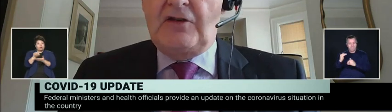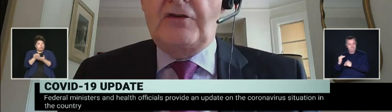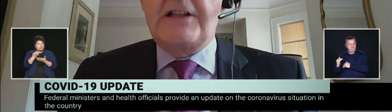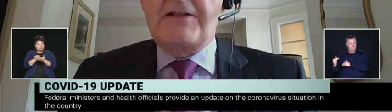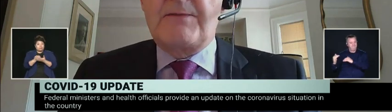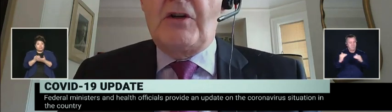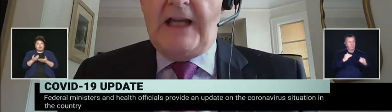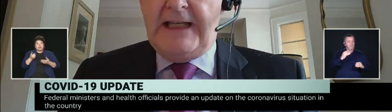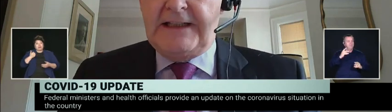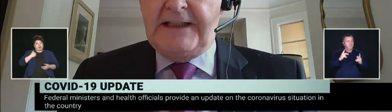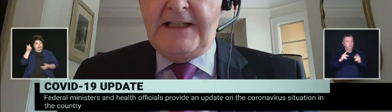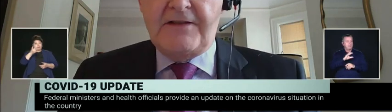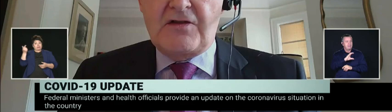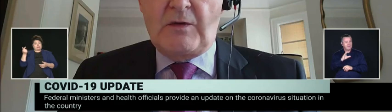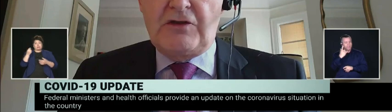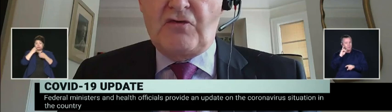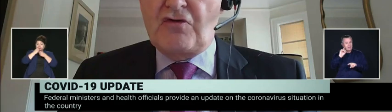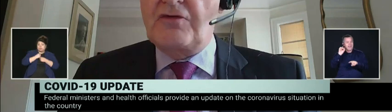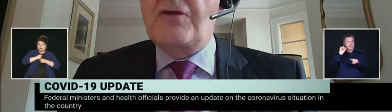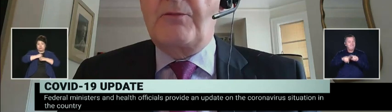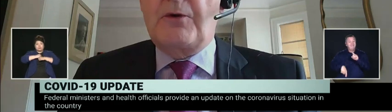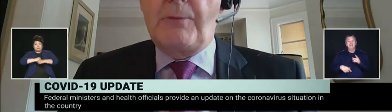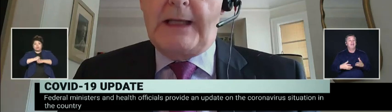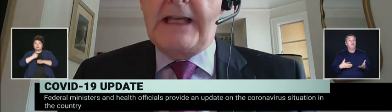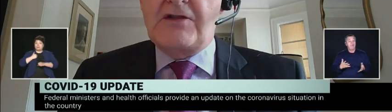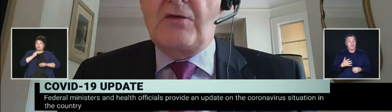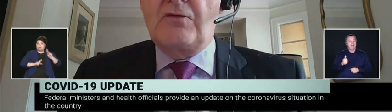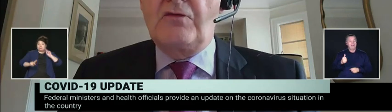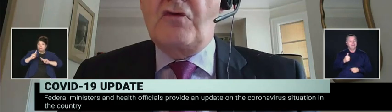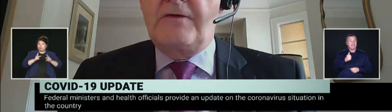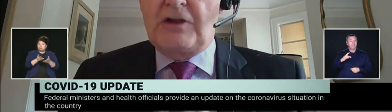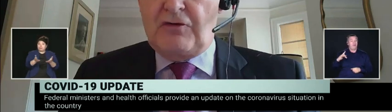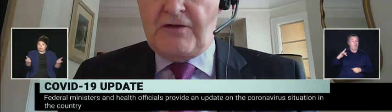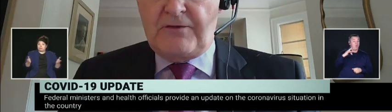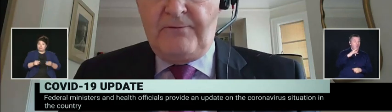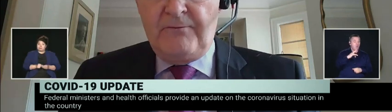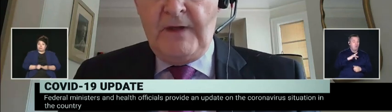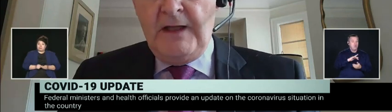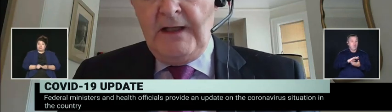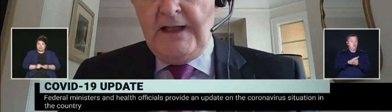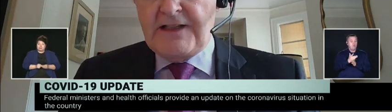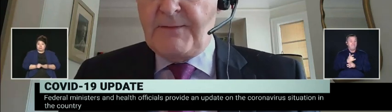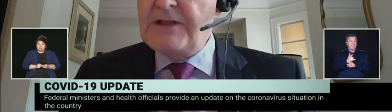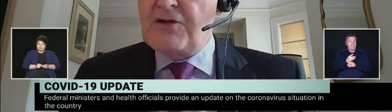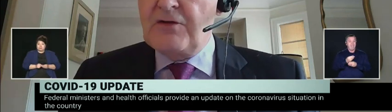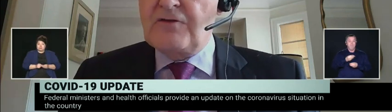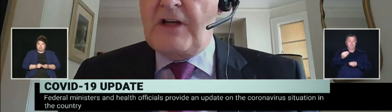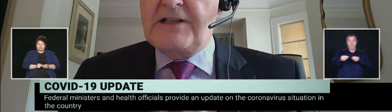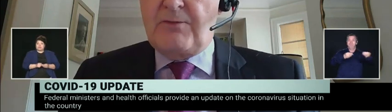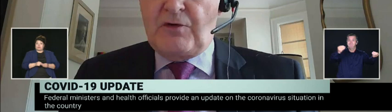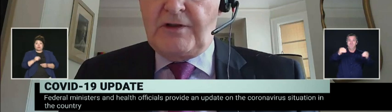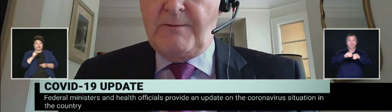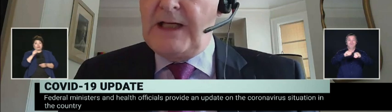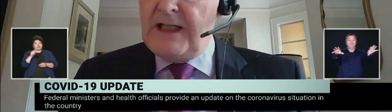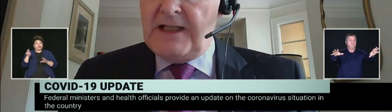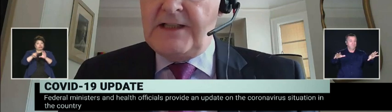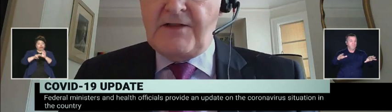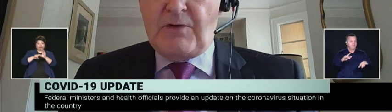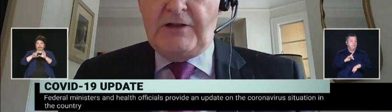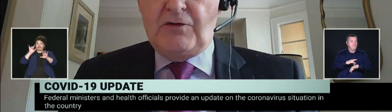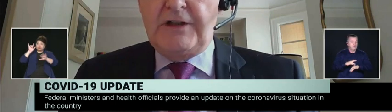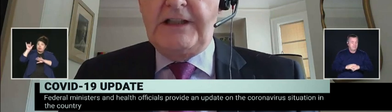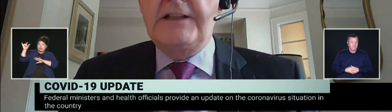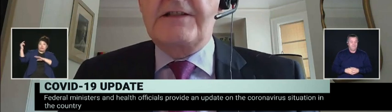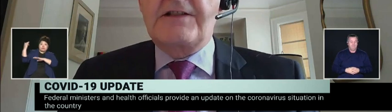éviter que le transport aérien soit une source de propagation du virus. As Minister of Transport, my